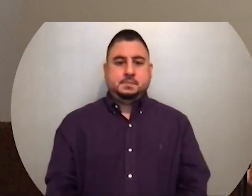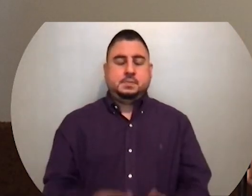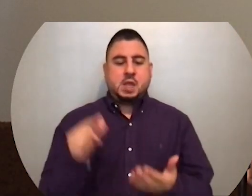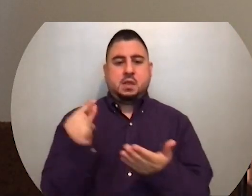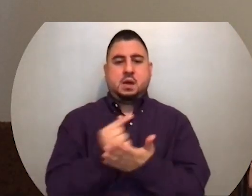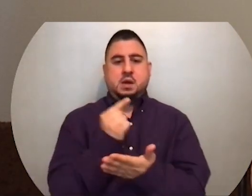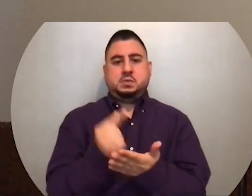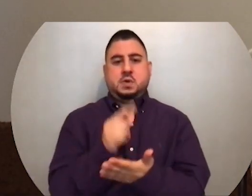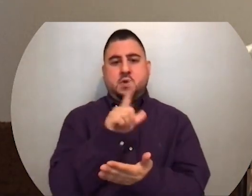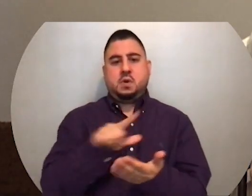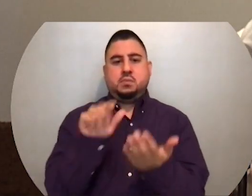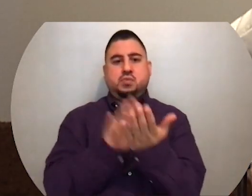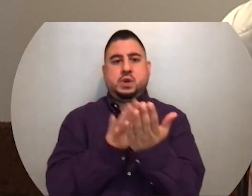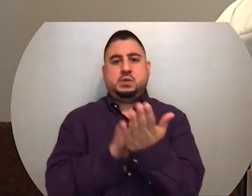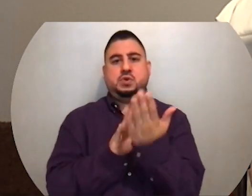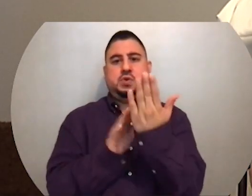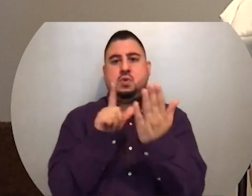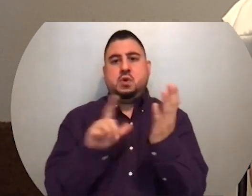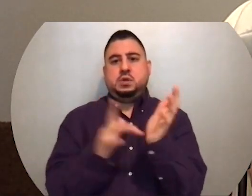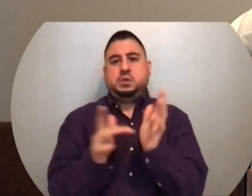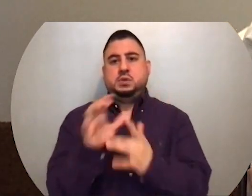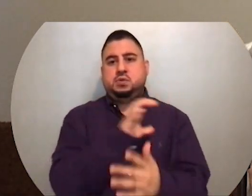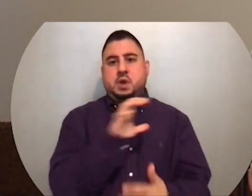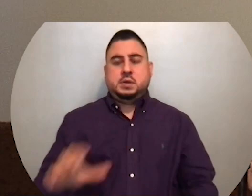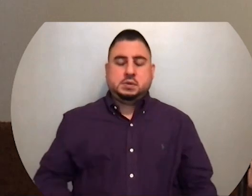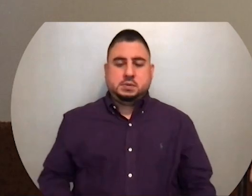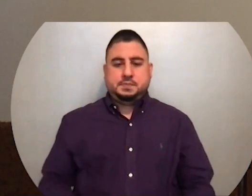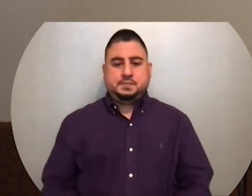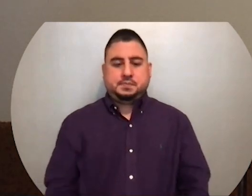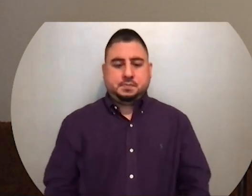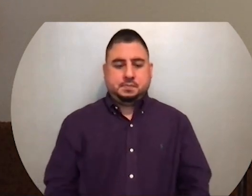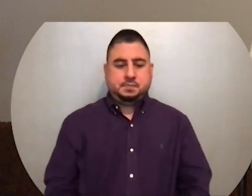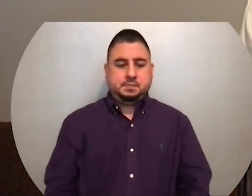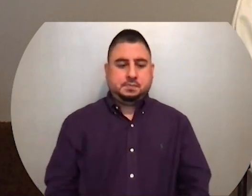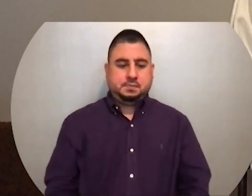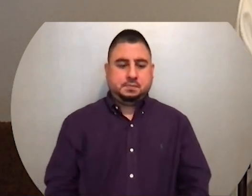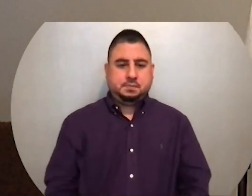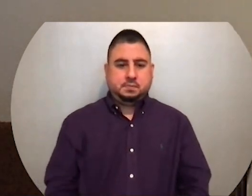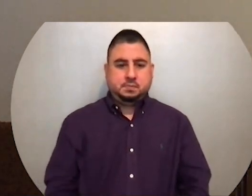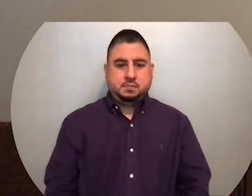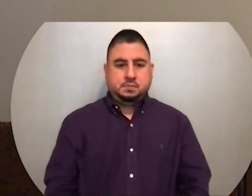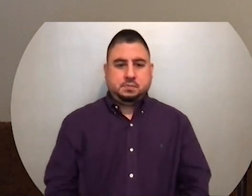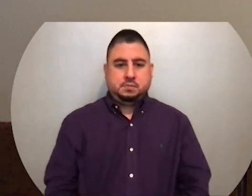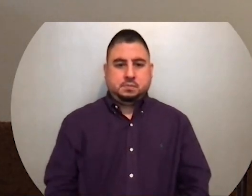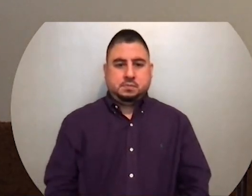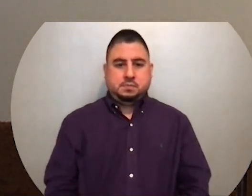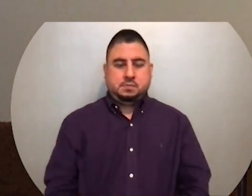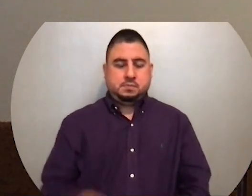The Gospel of the Lord. Praise to you, Lord Jesus Christ.